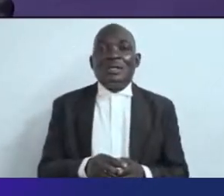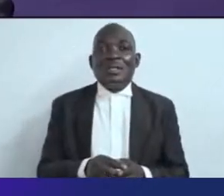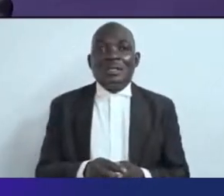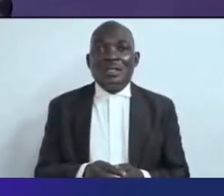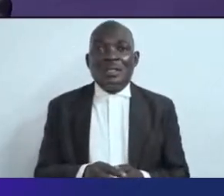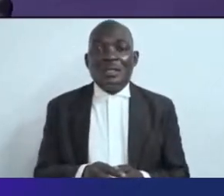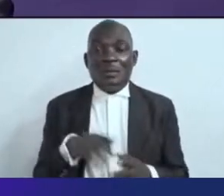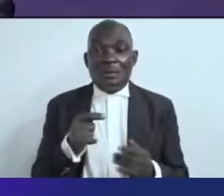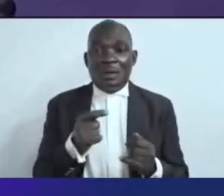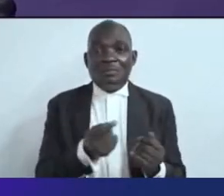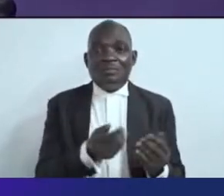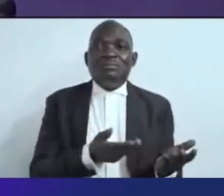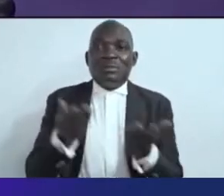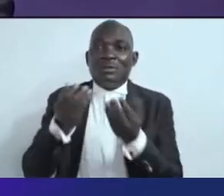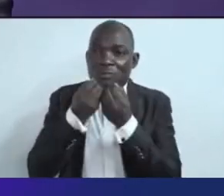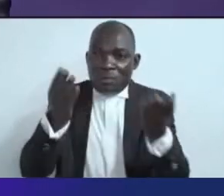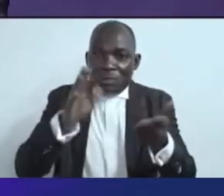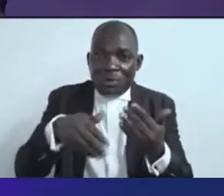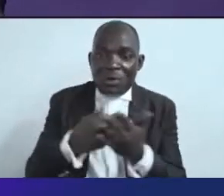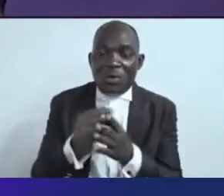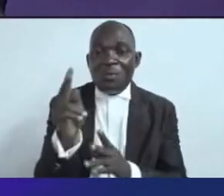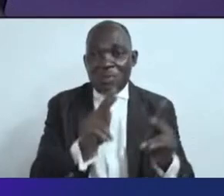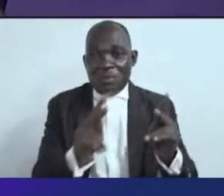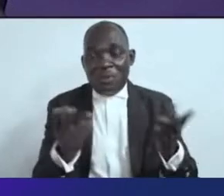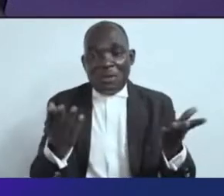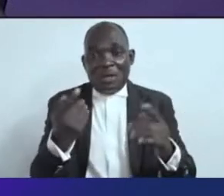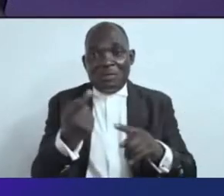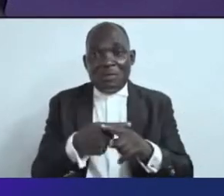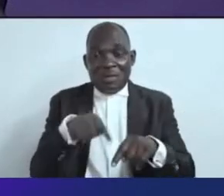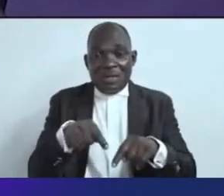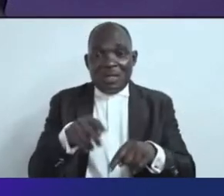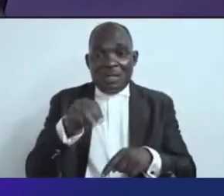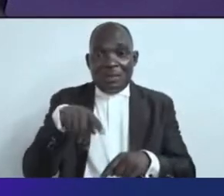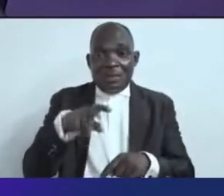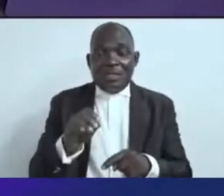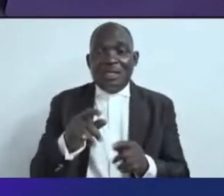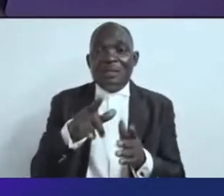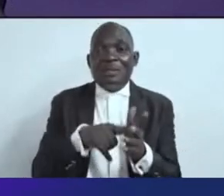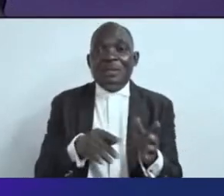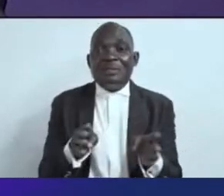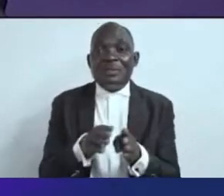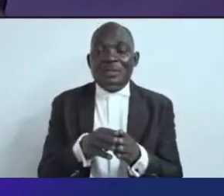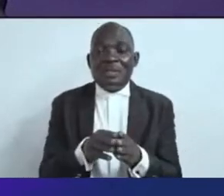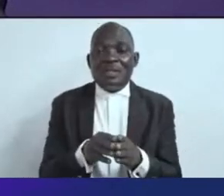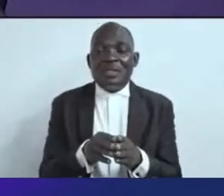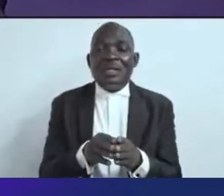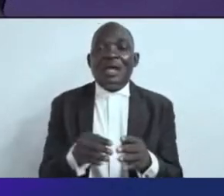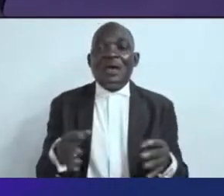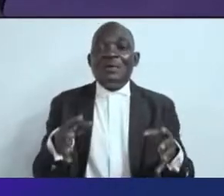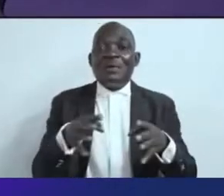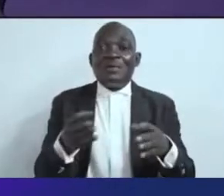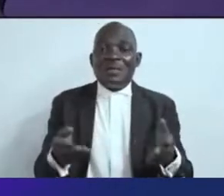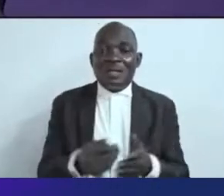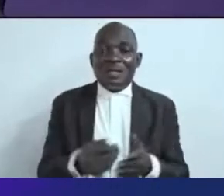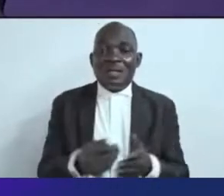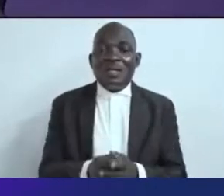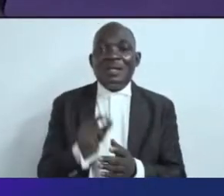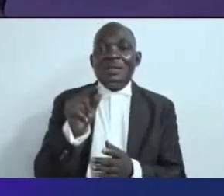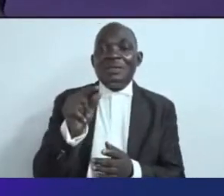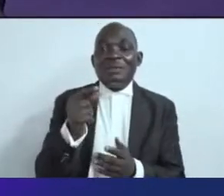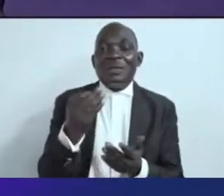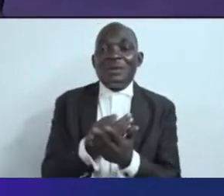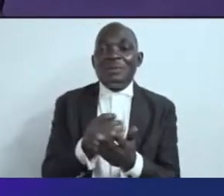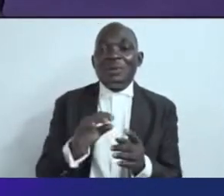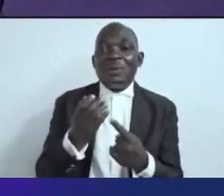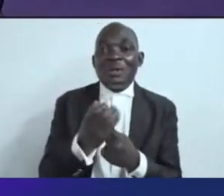carry out from this MPC press conference, macroeconomic